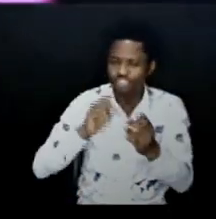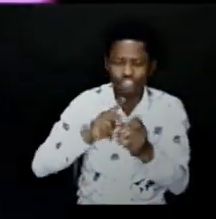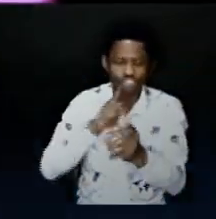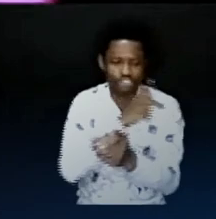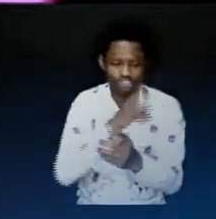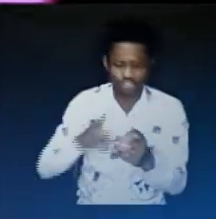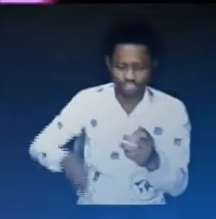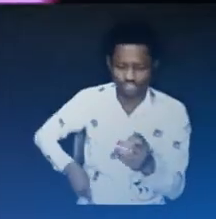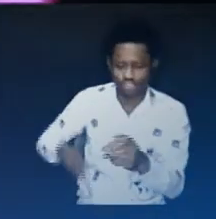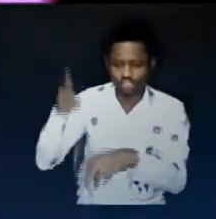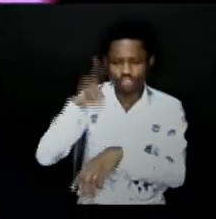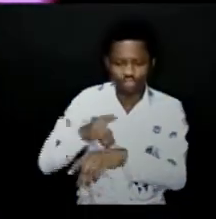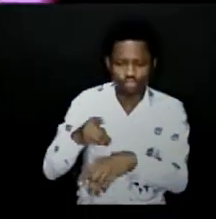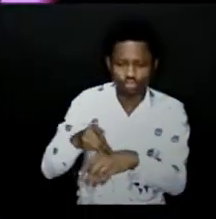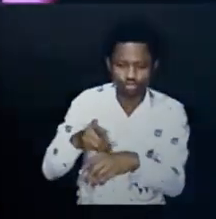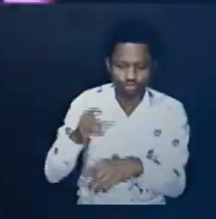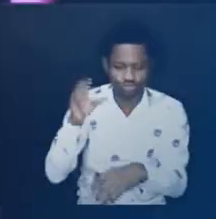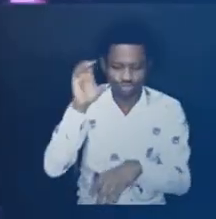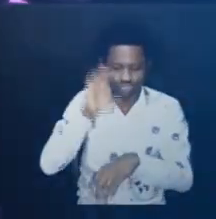land.